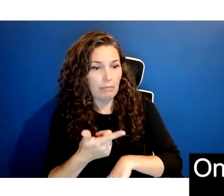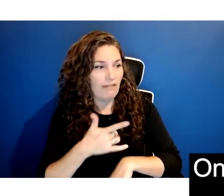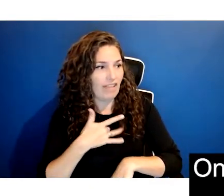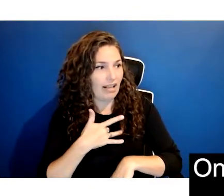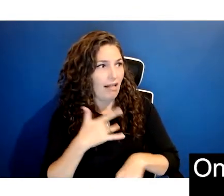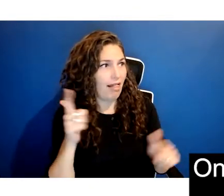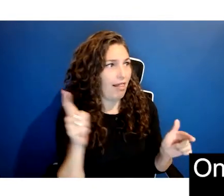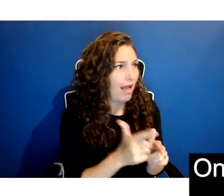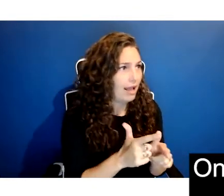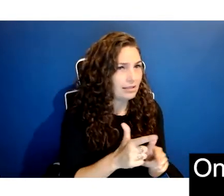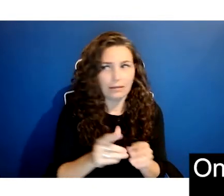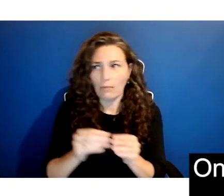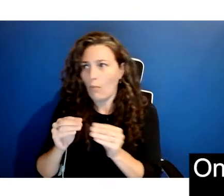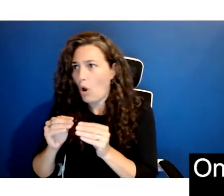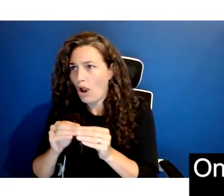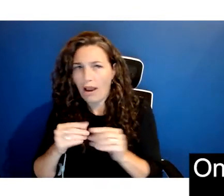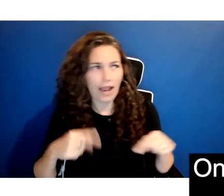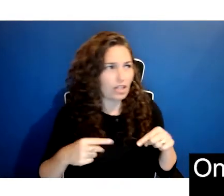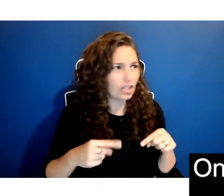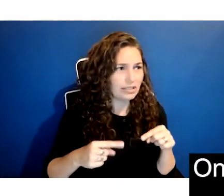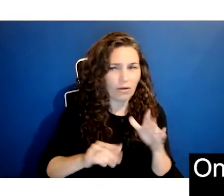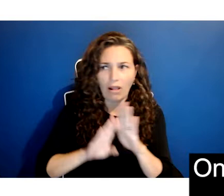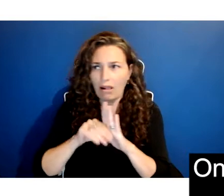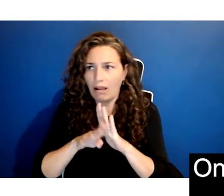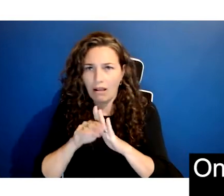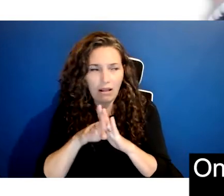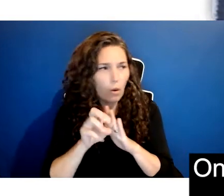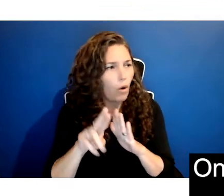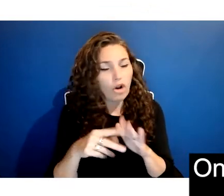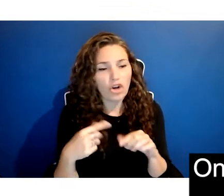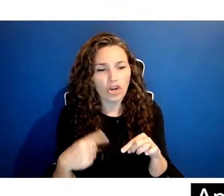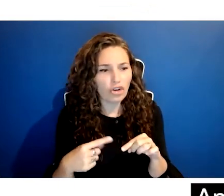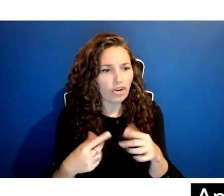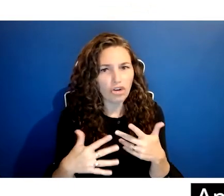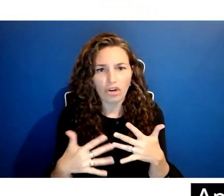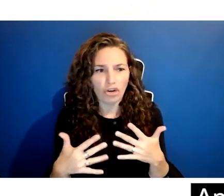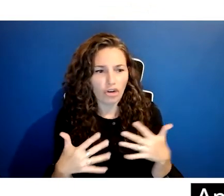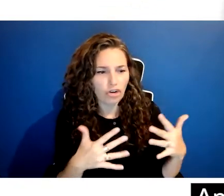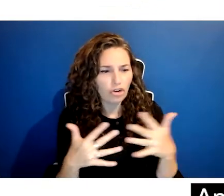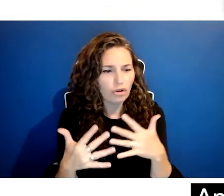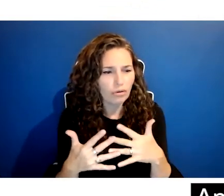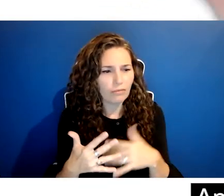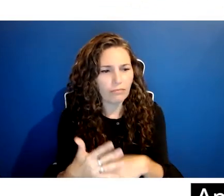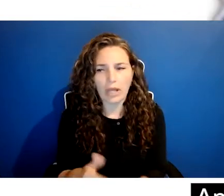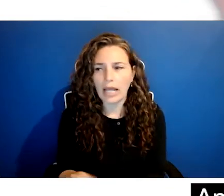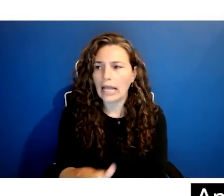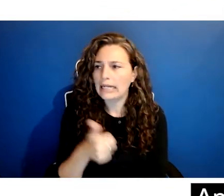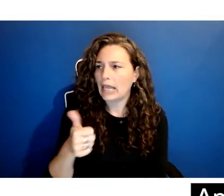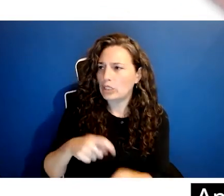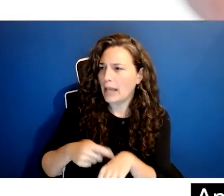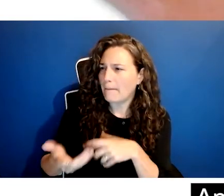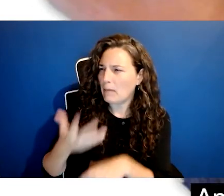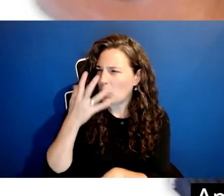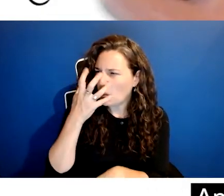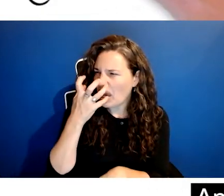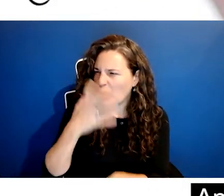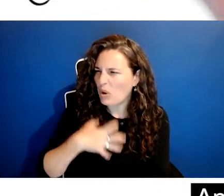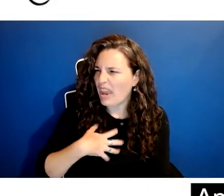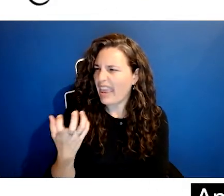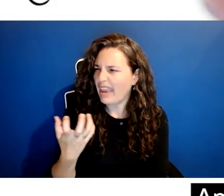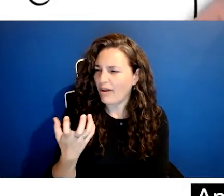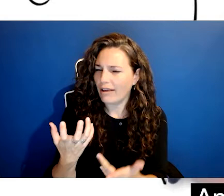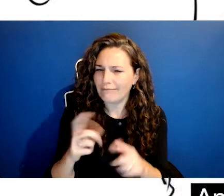less or more anxious, or you might feel very nervous. Another time you might feel cranky or